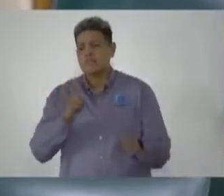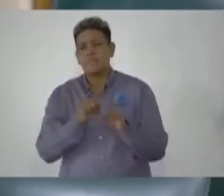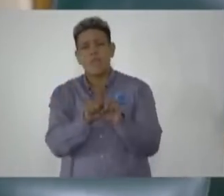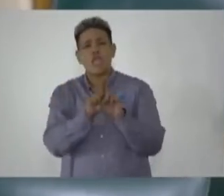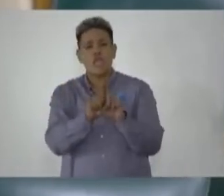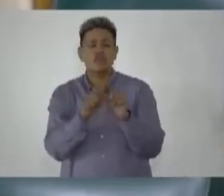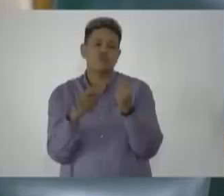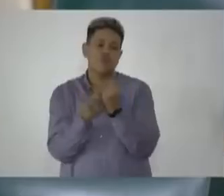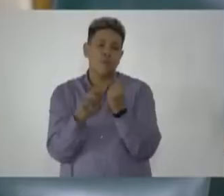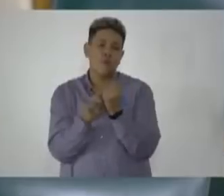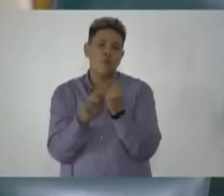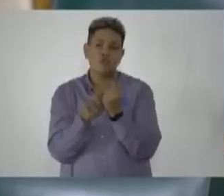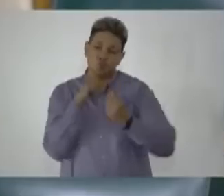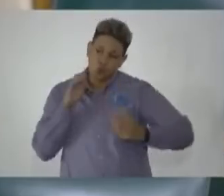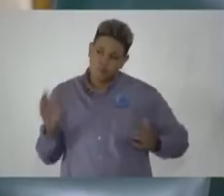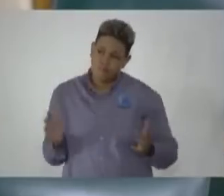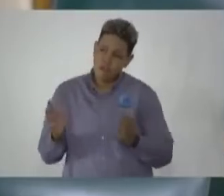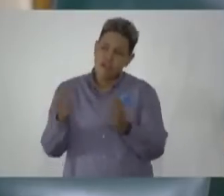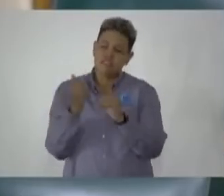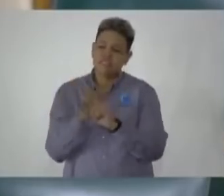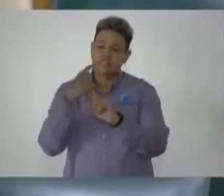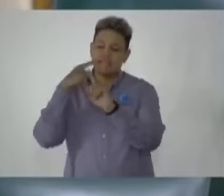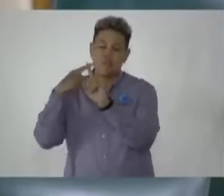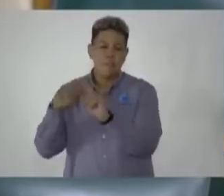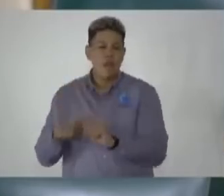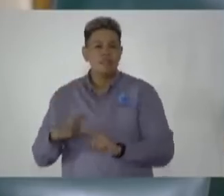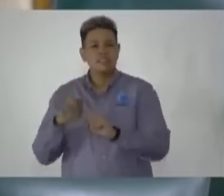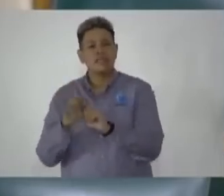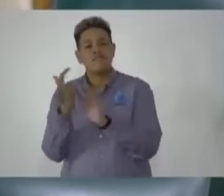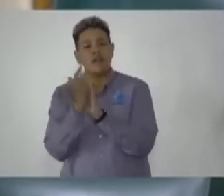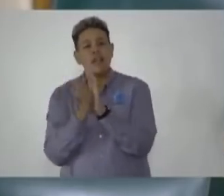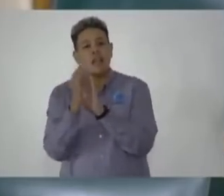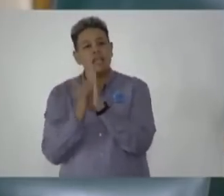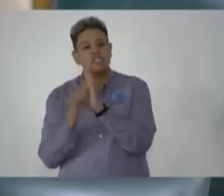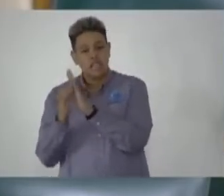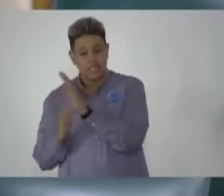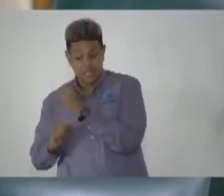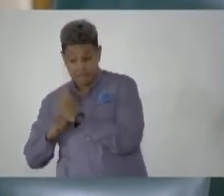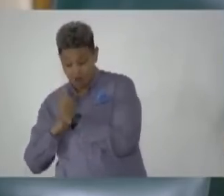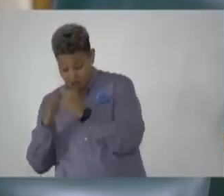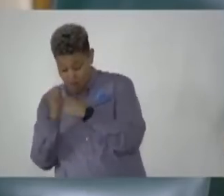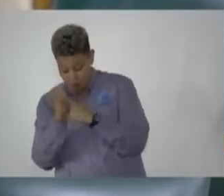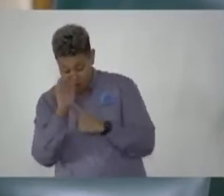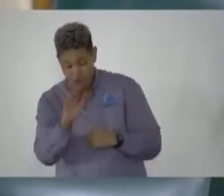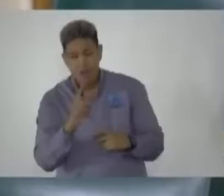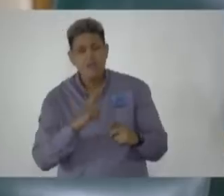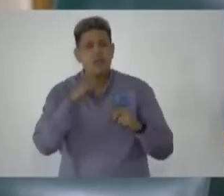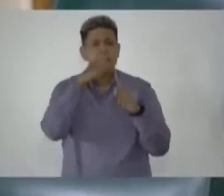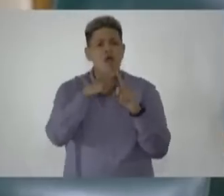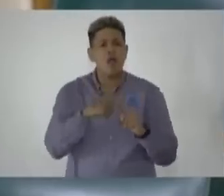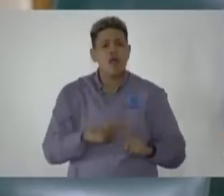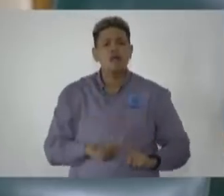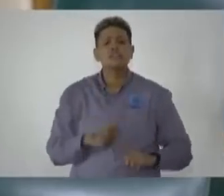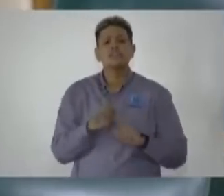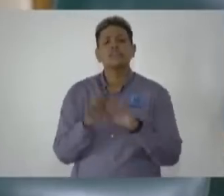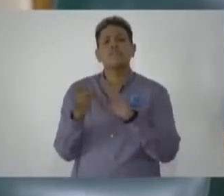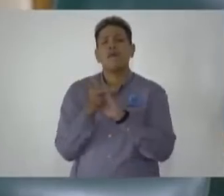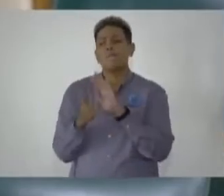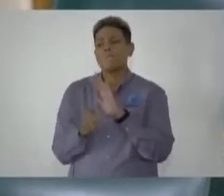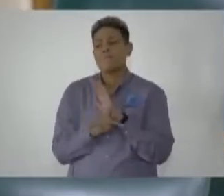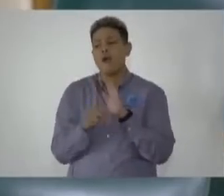support to foster positive legislative framework, positive